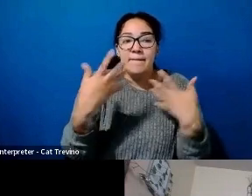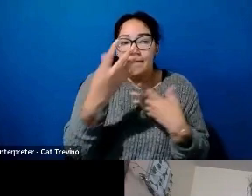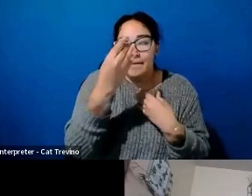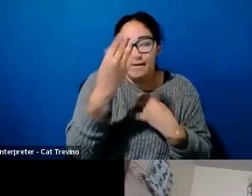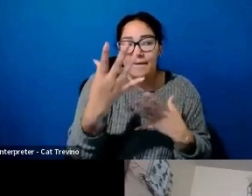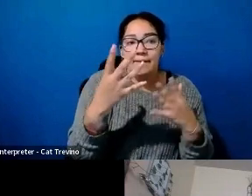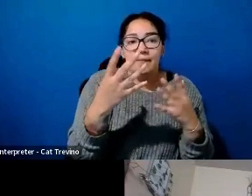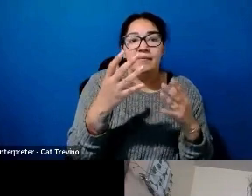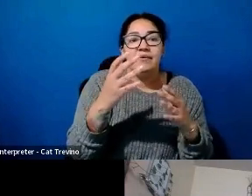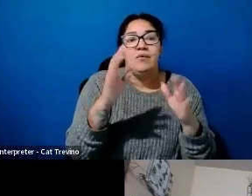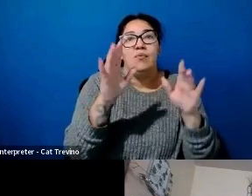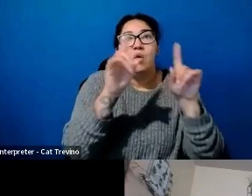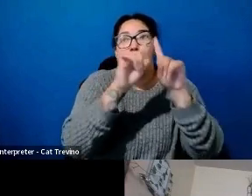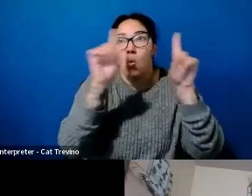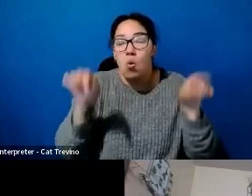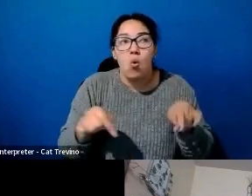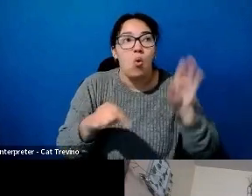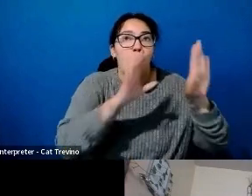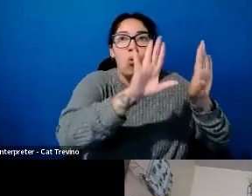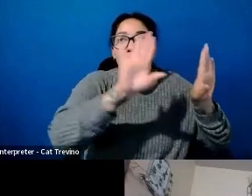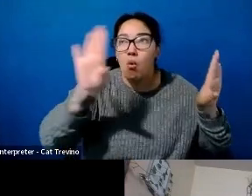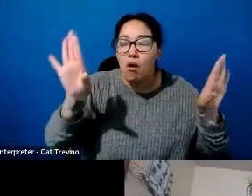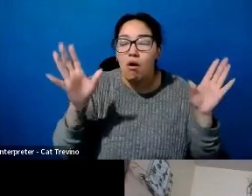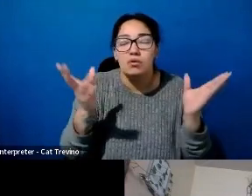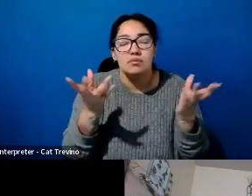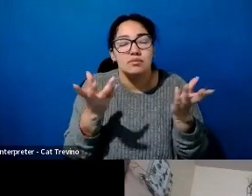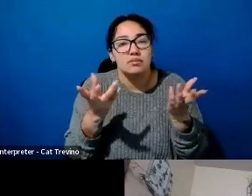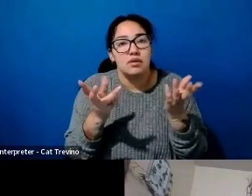on the walls, have pamphlets,